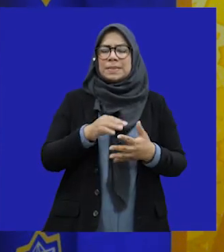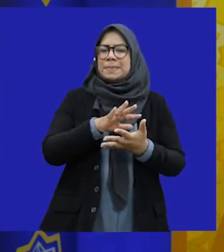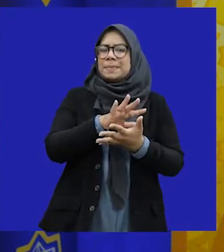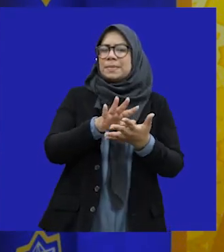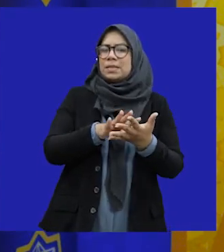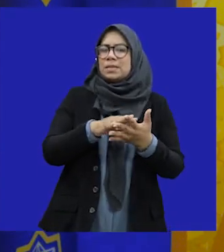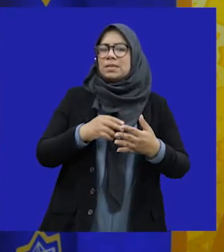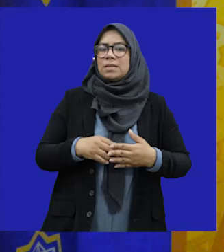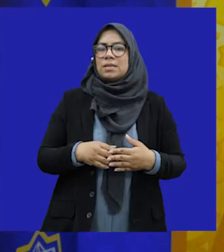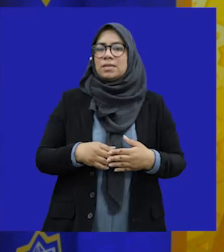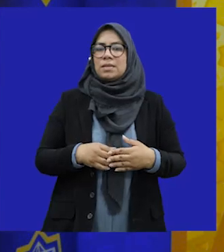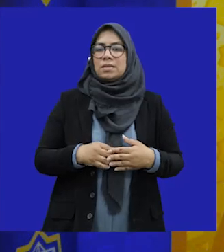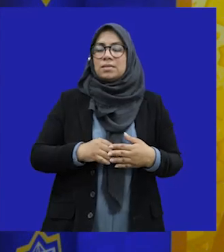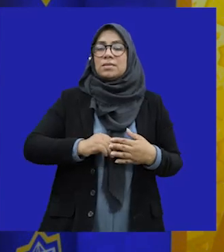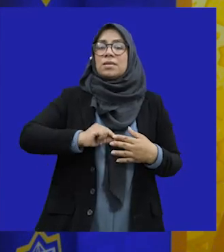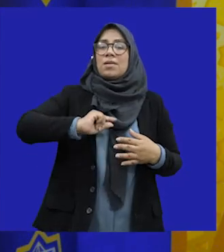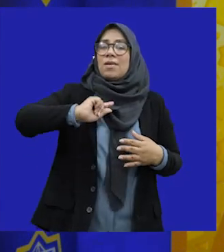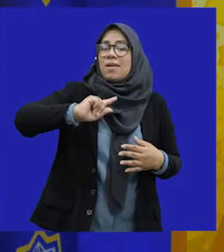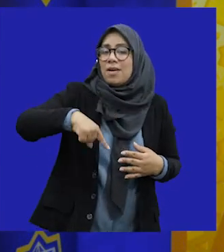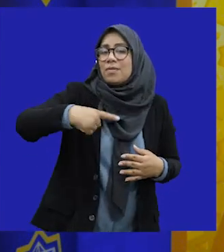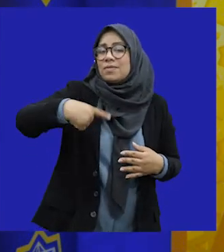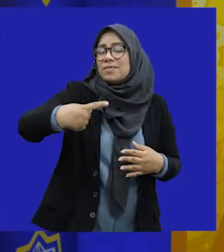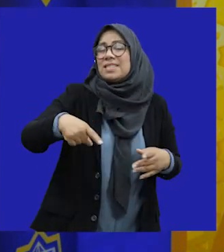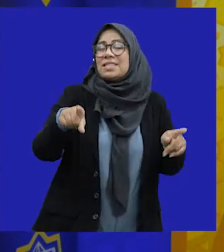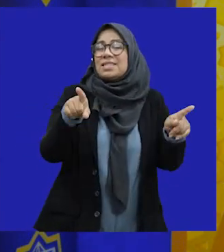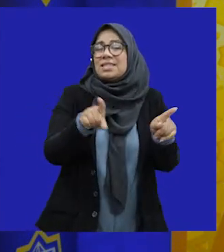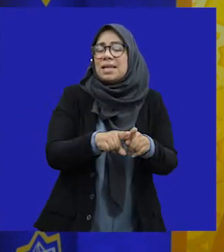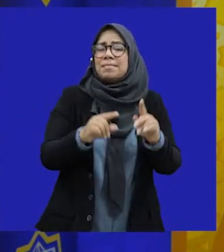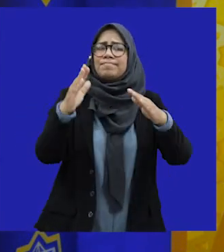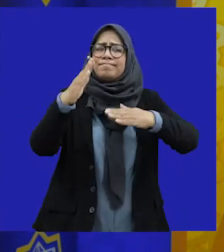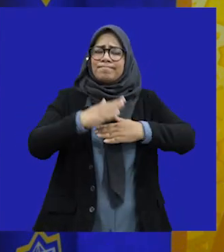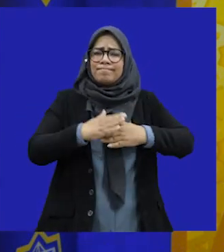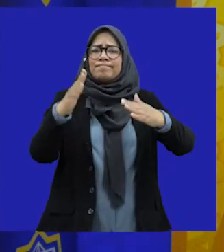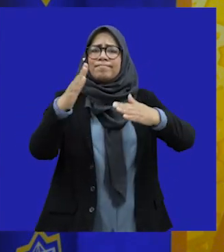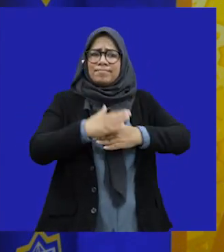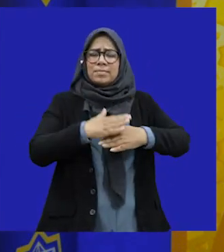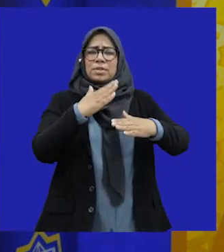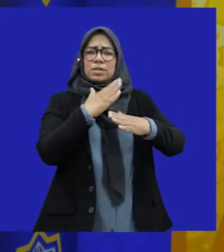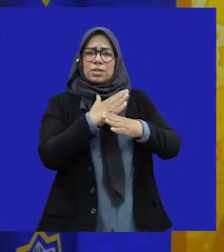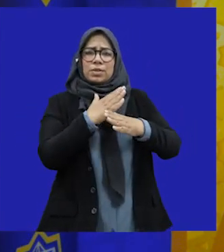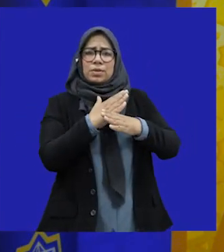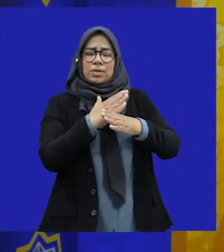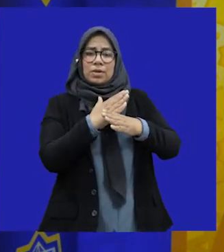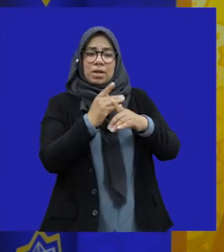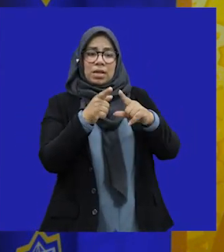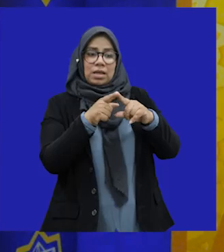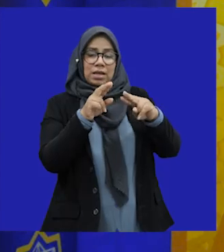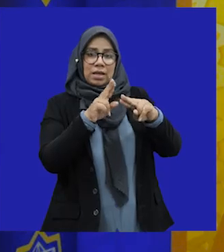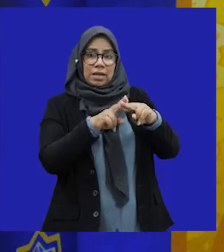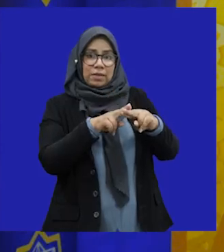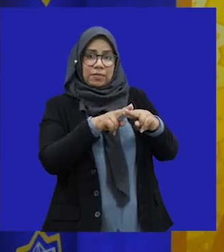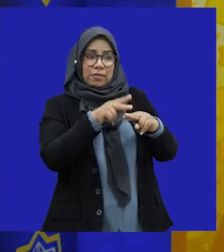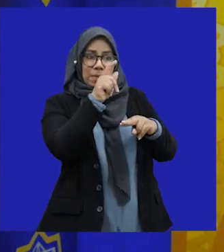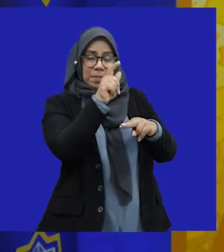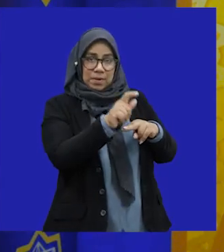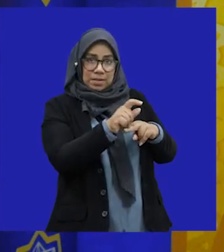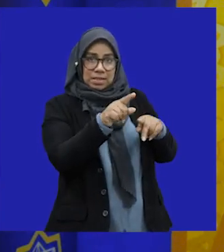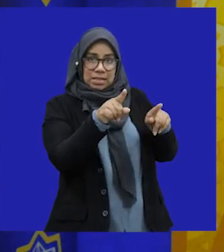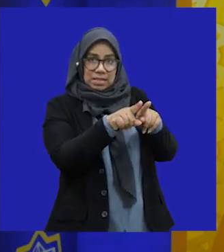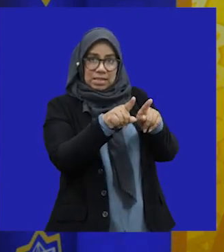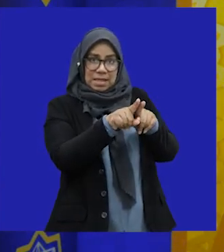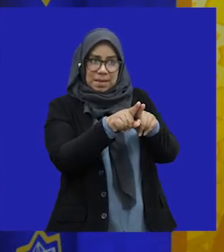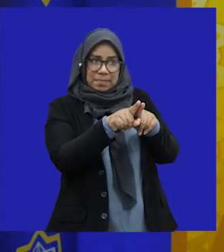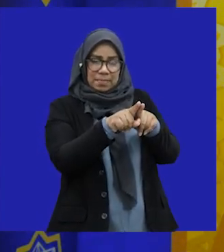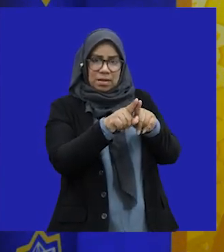Meaning, make frequent prostrations to Allah Azza wa Jal, for you will not make a prostration to Allah without Him